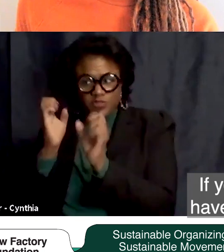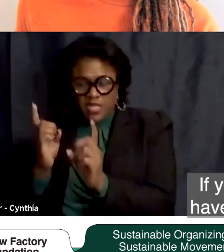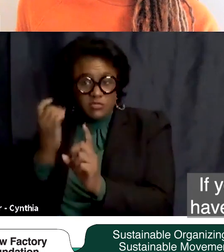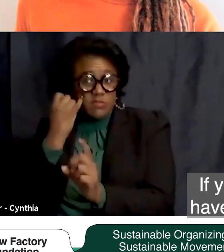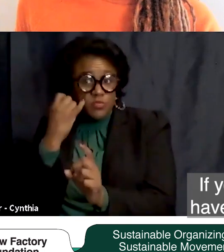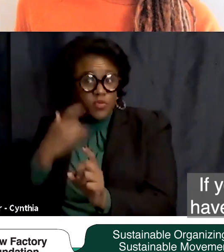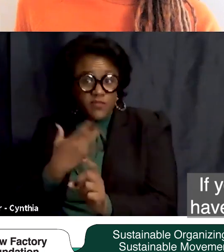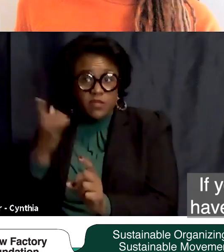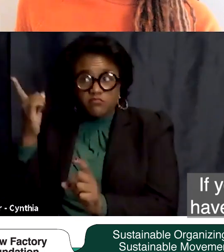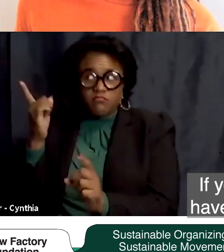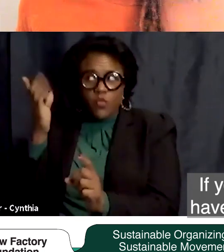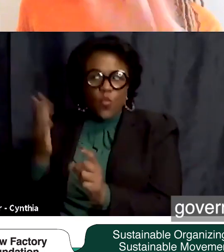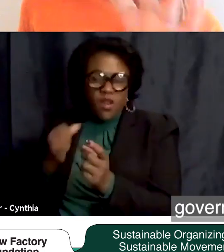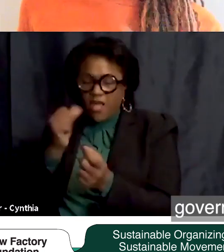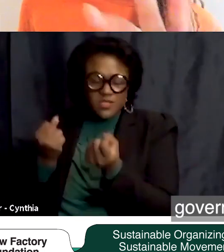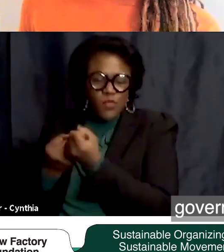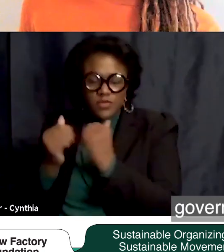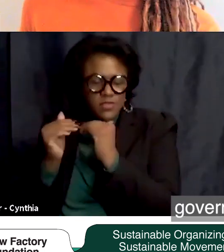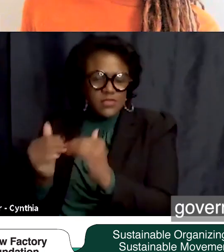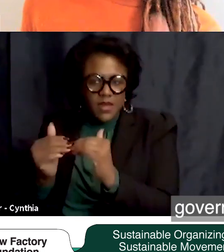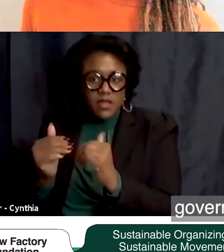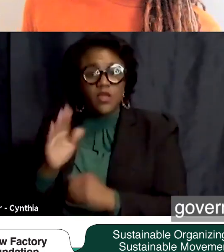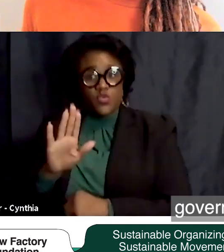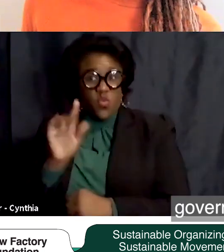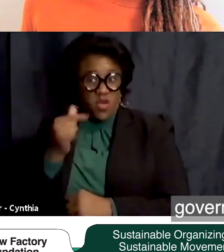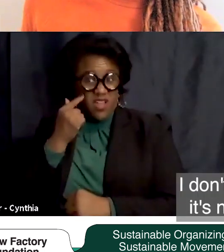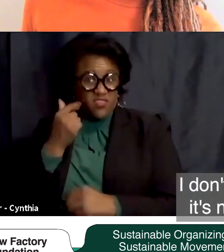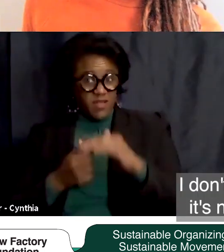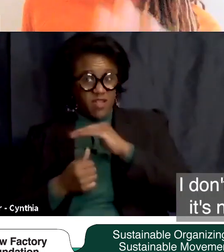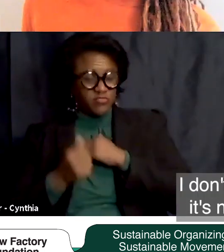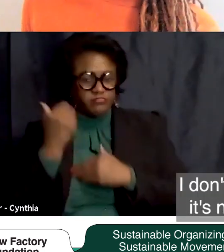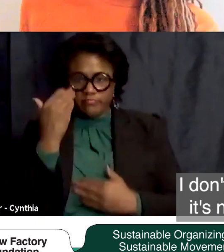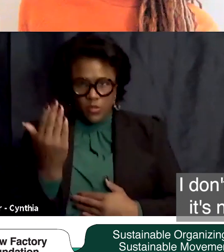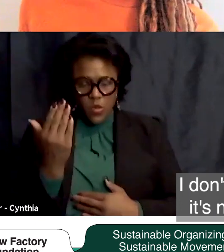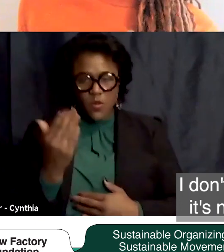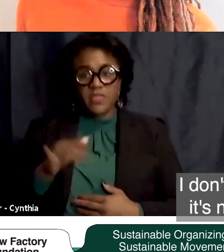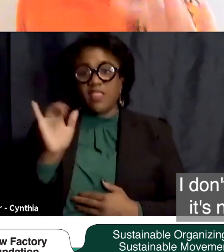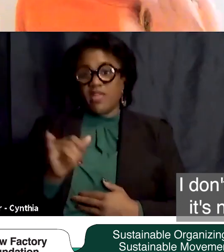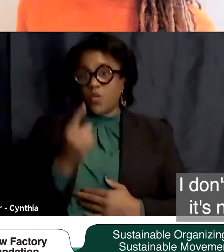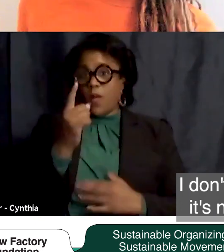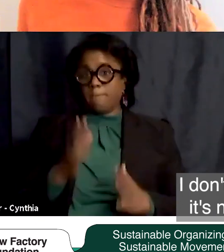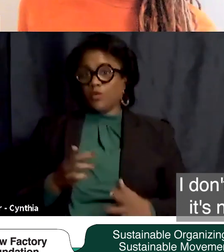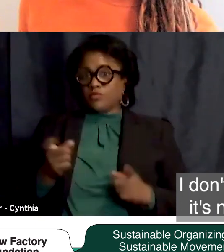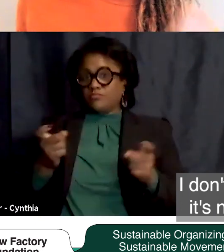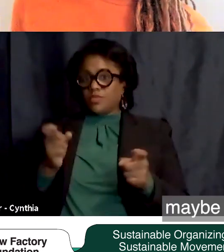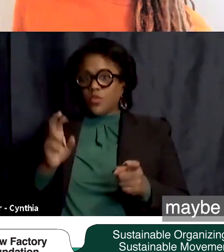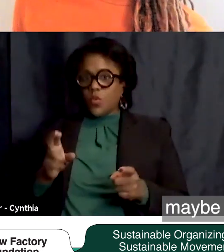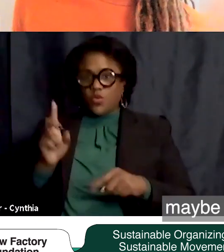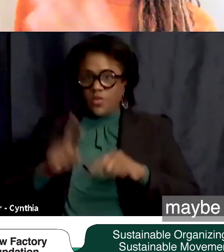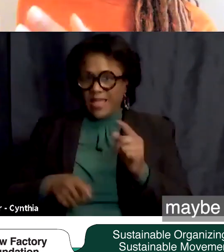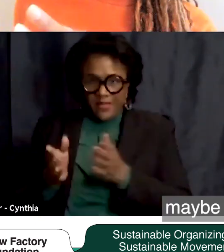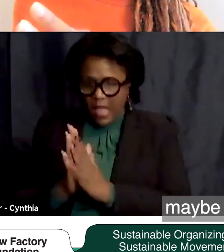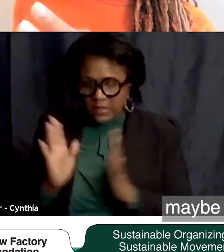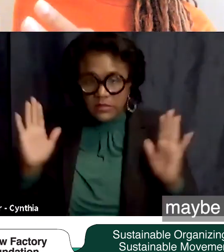have it sustained. I don't know what government you're actually in or under. I don't know if it's a dictatorship where it's not even the point of asking, but maybe see